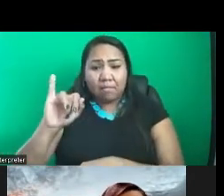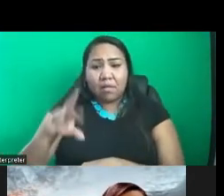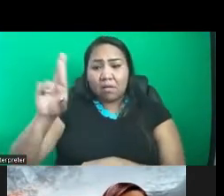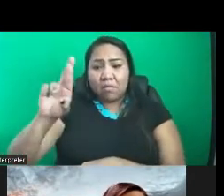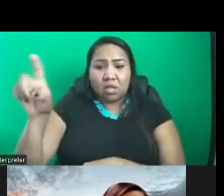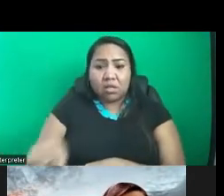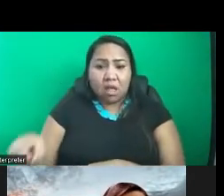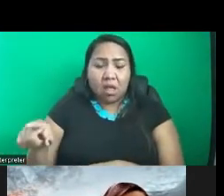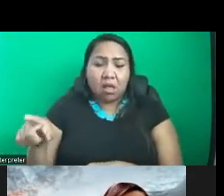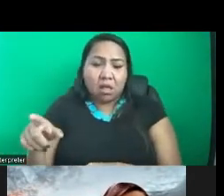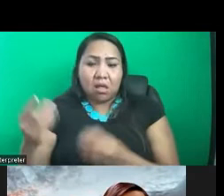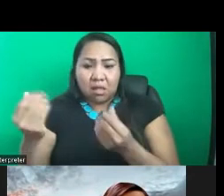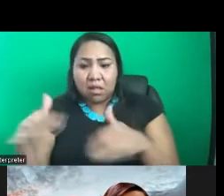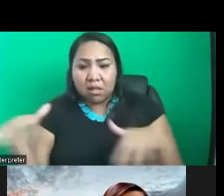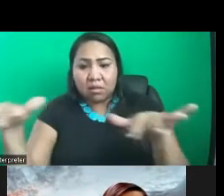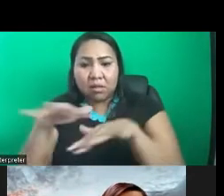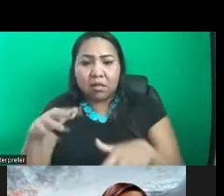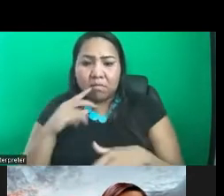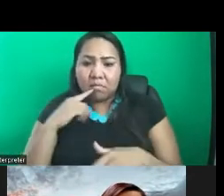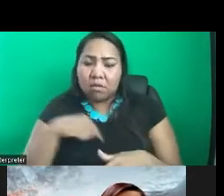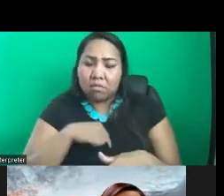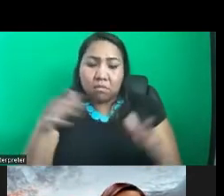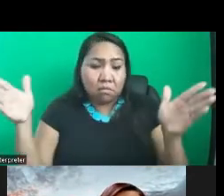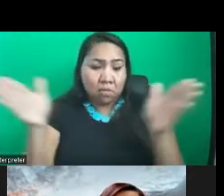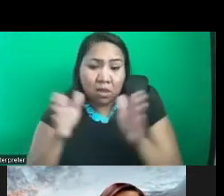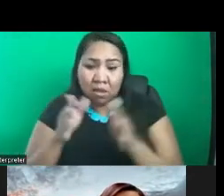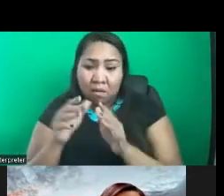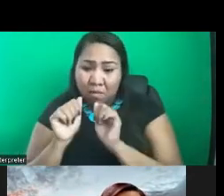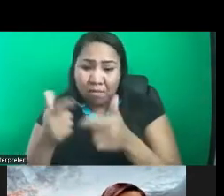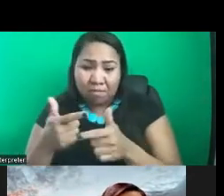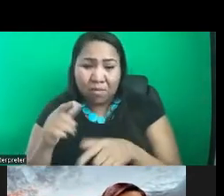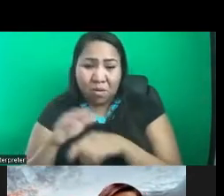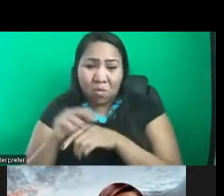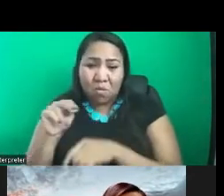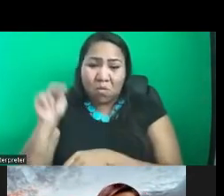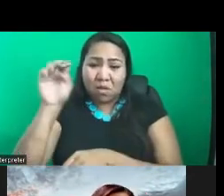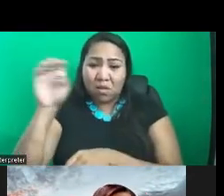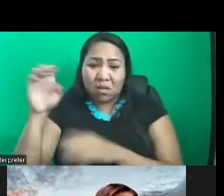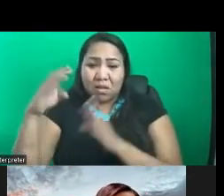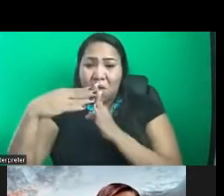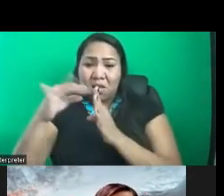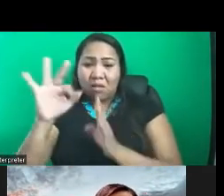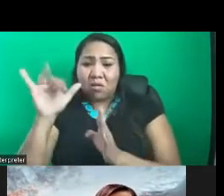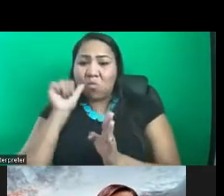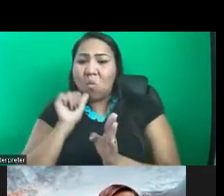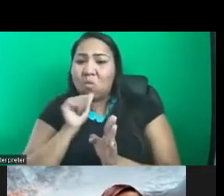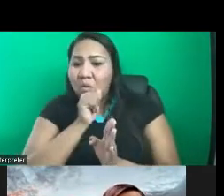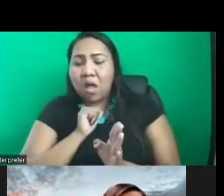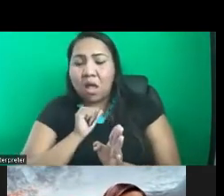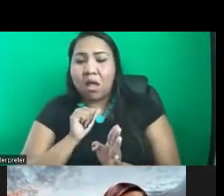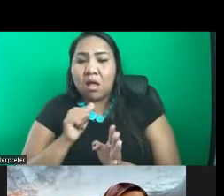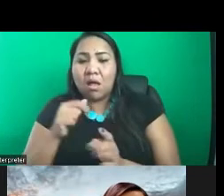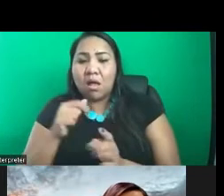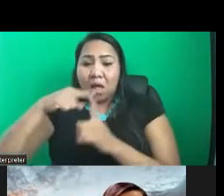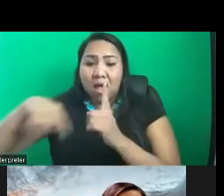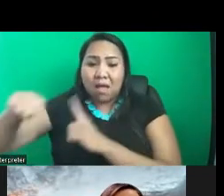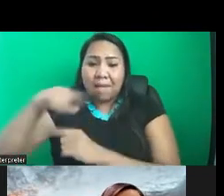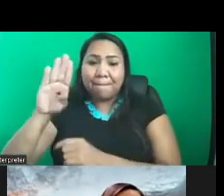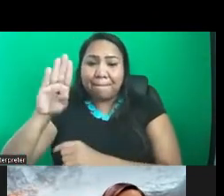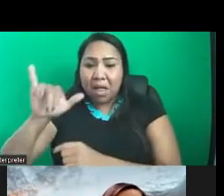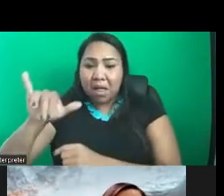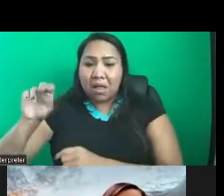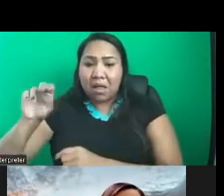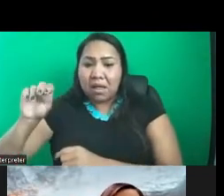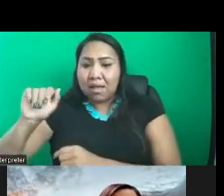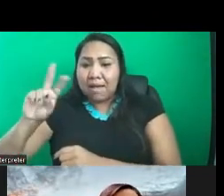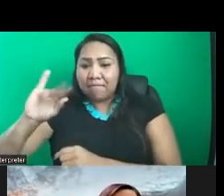a very small tribe located on the northeast corner of Arizona, completely surrounded by the Navajo tribe. So we always